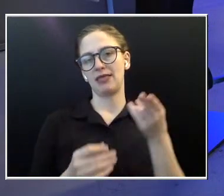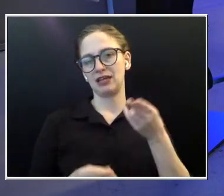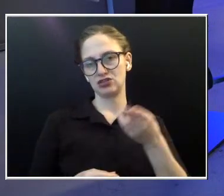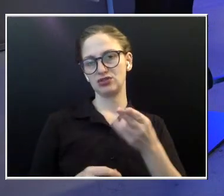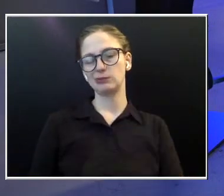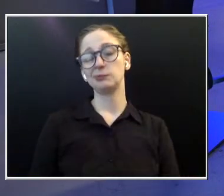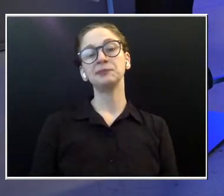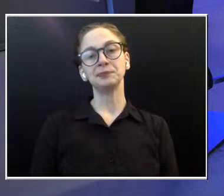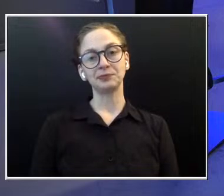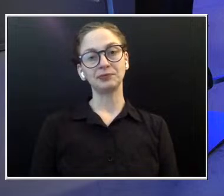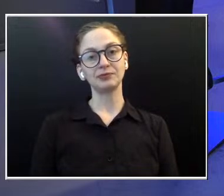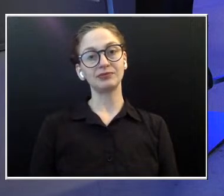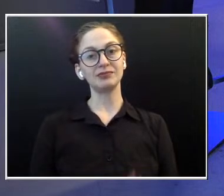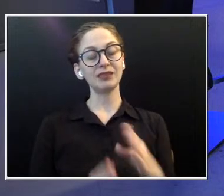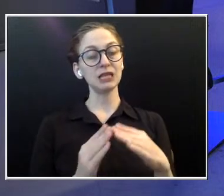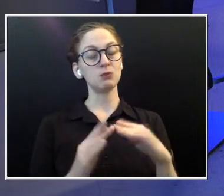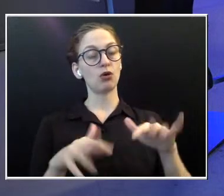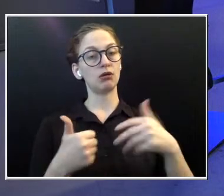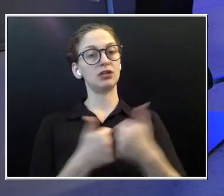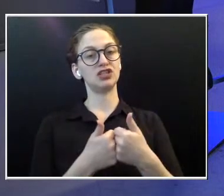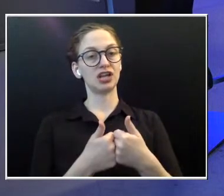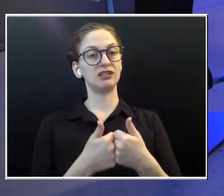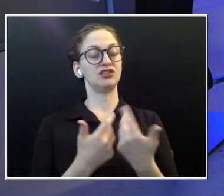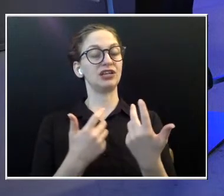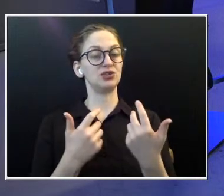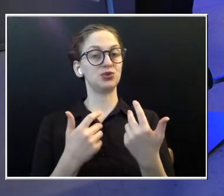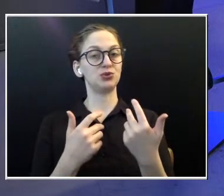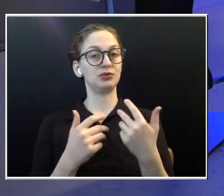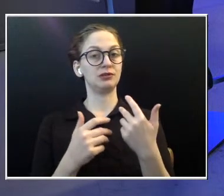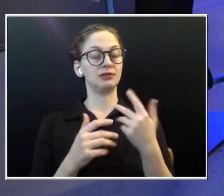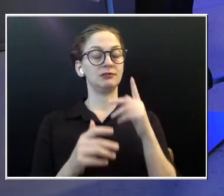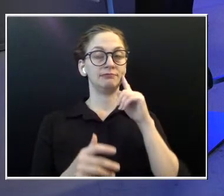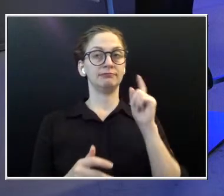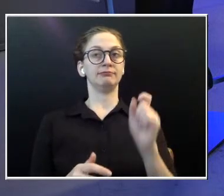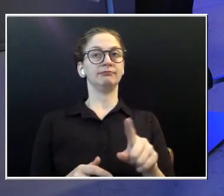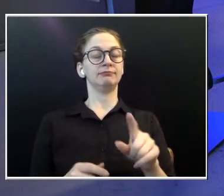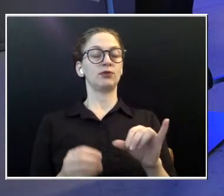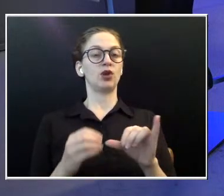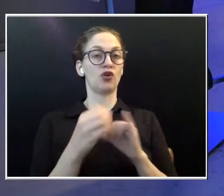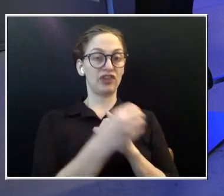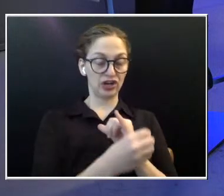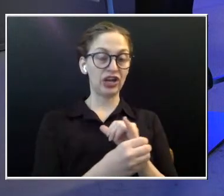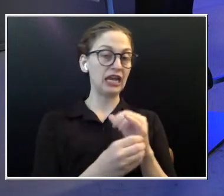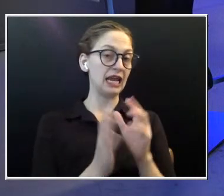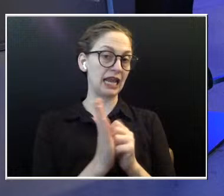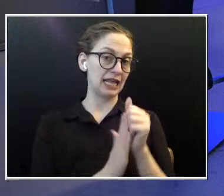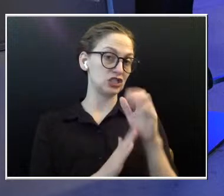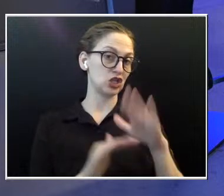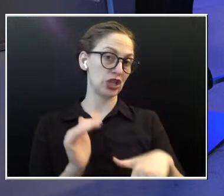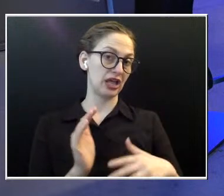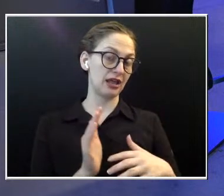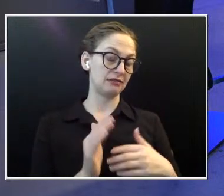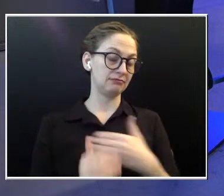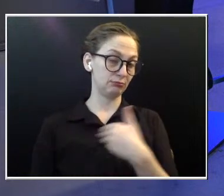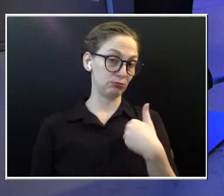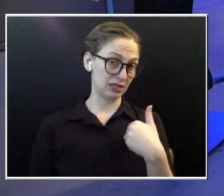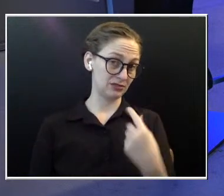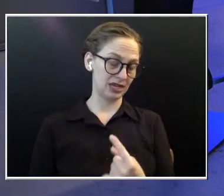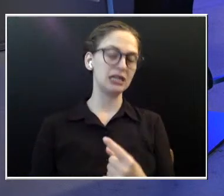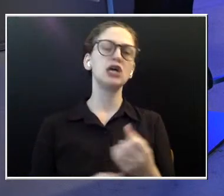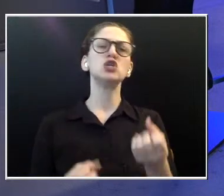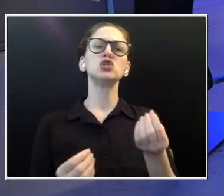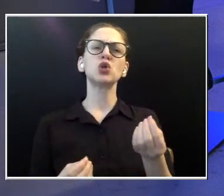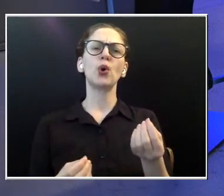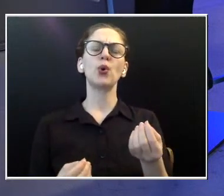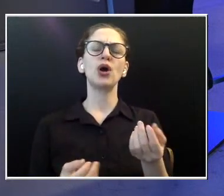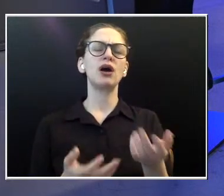I know that leans into that decision. So is this risk, like we're talking about, 10% over a lifetime, 50% over a lifetime for breast cancer? Tell